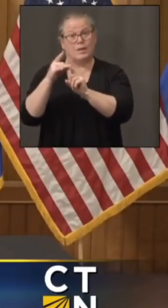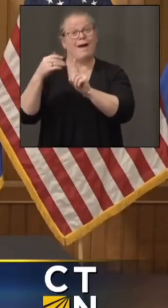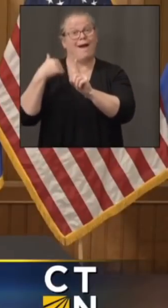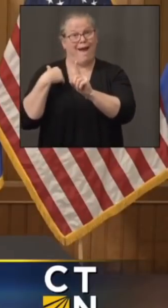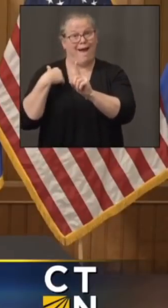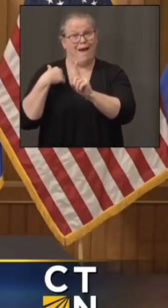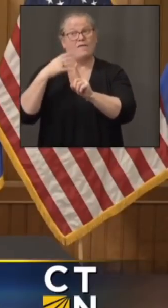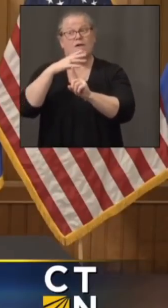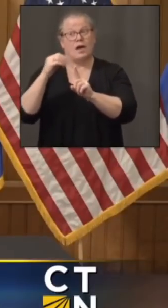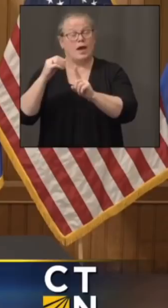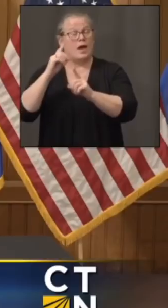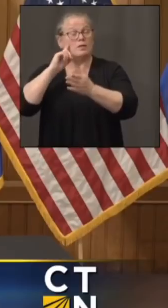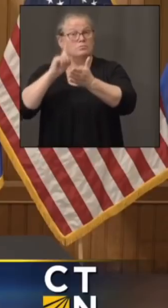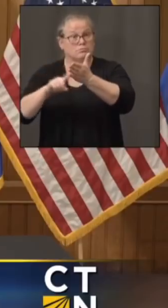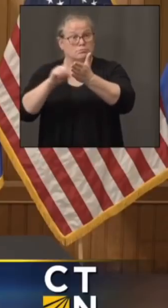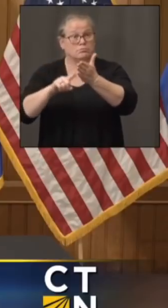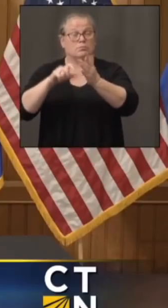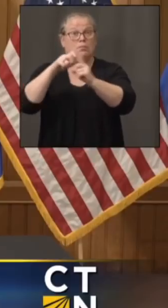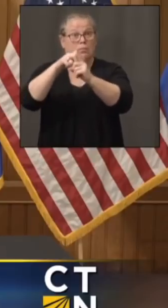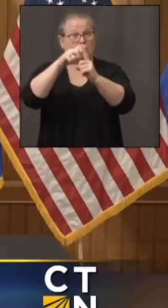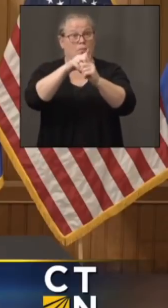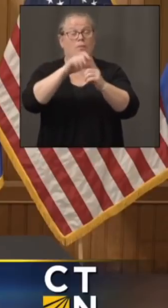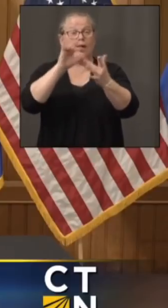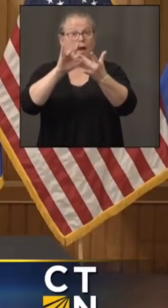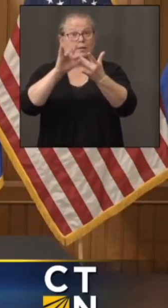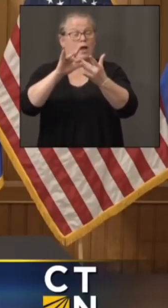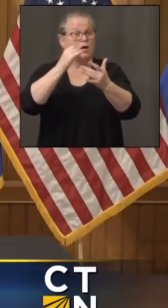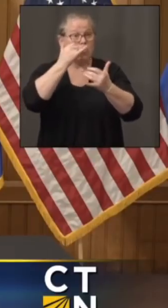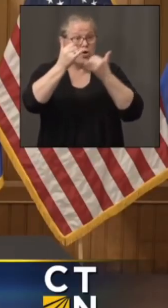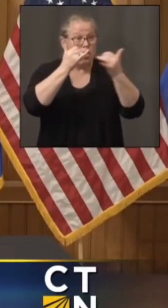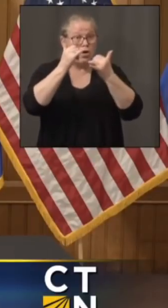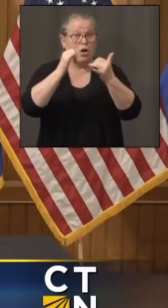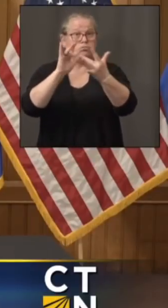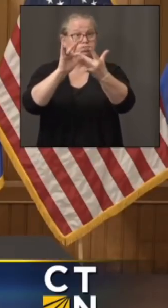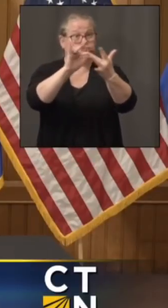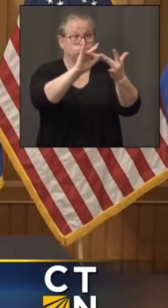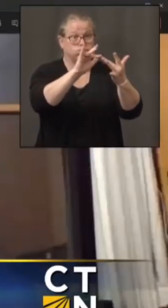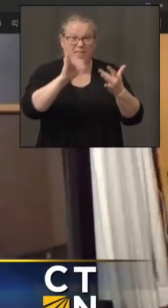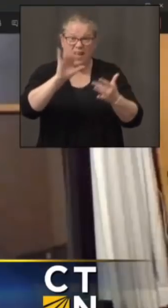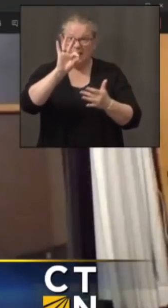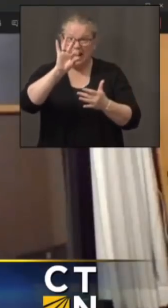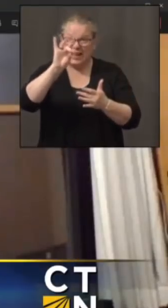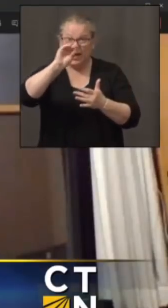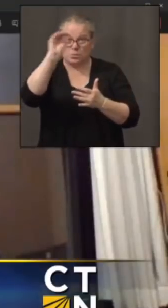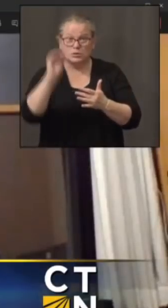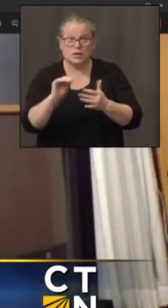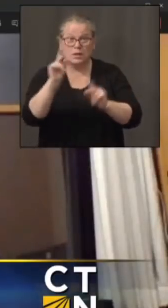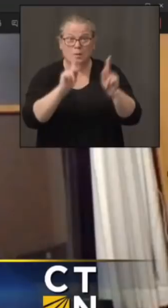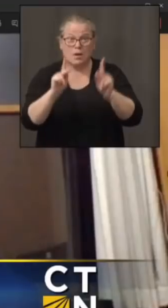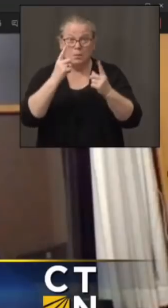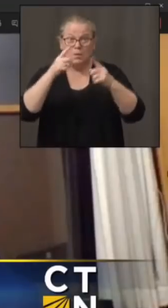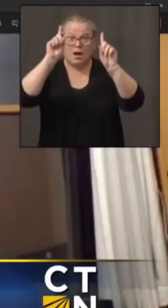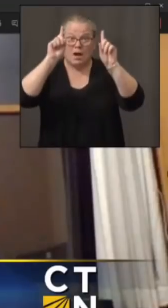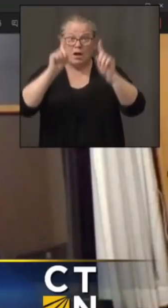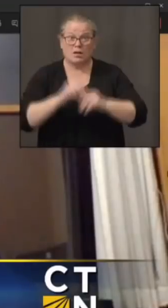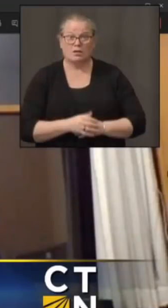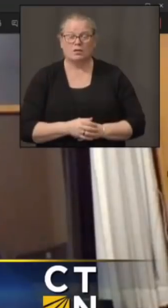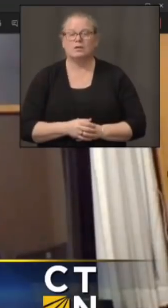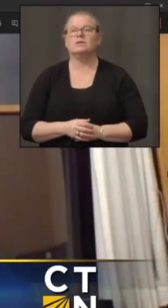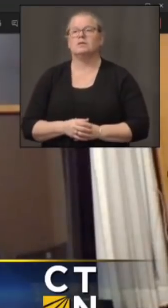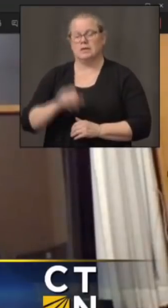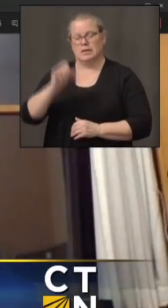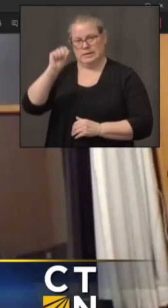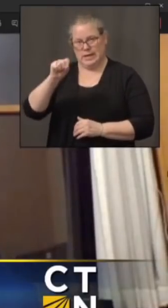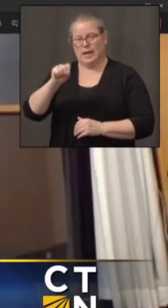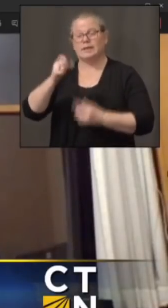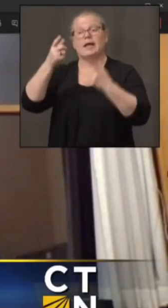think that's right, isn't it? So Josh? we've been successfully reaching out to 98% of new cases within 48